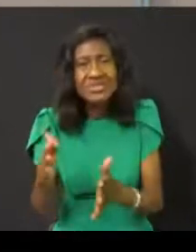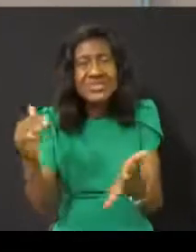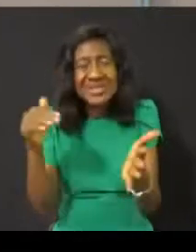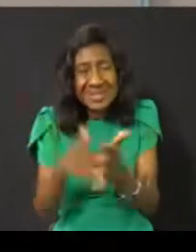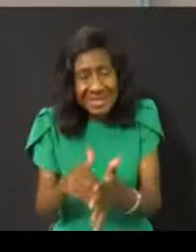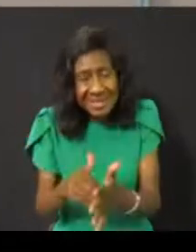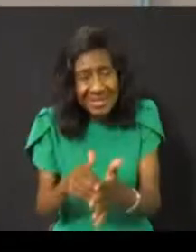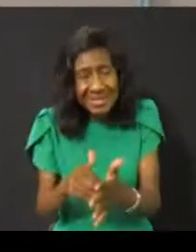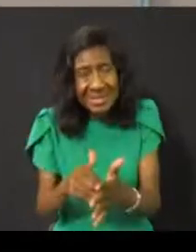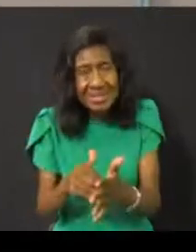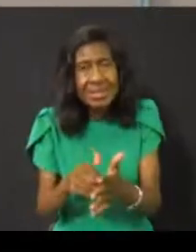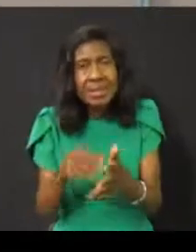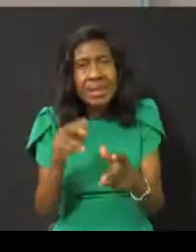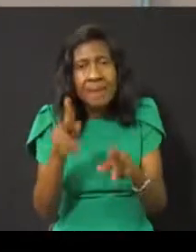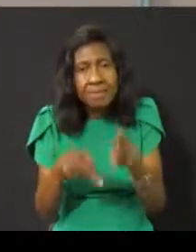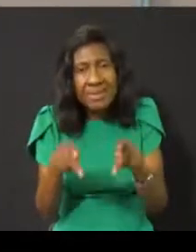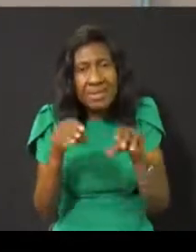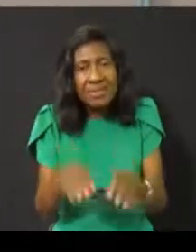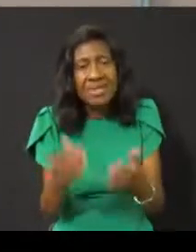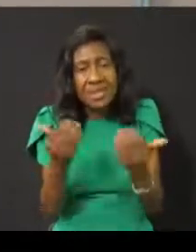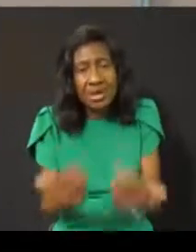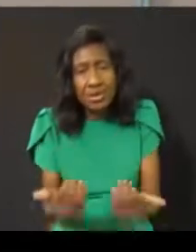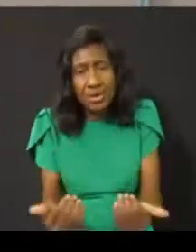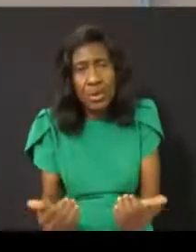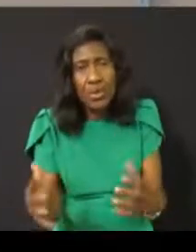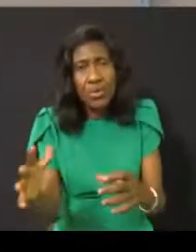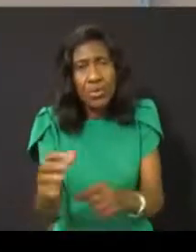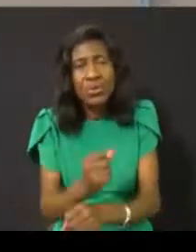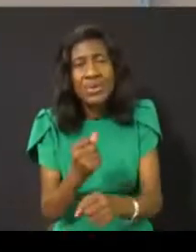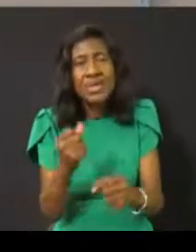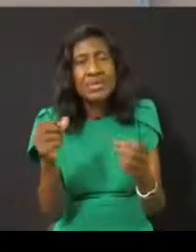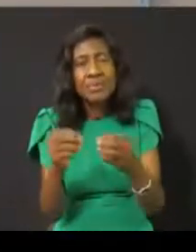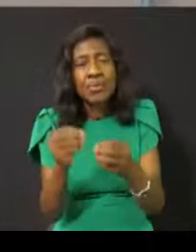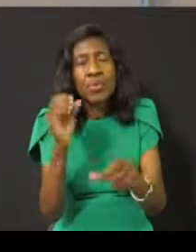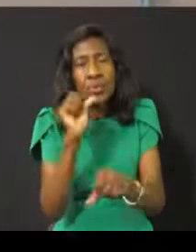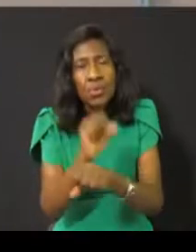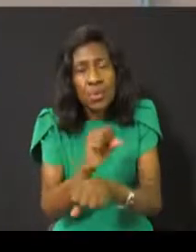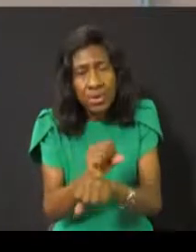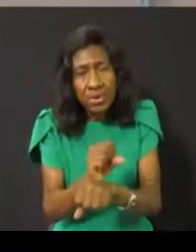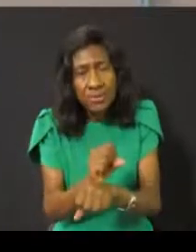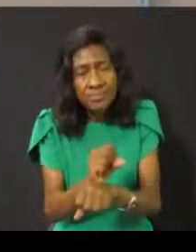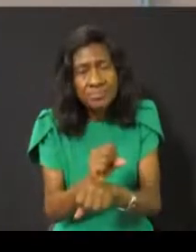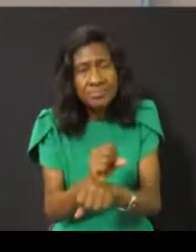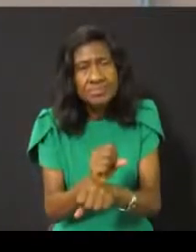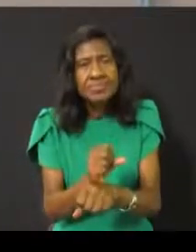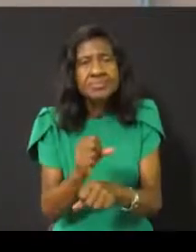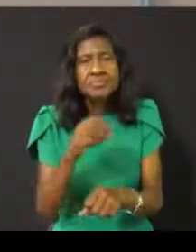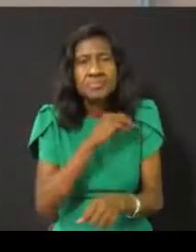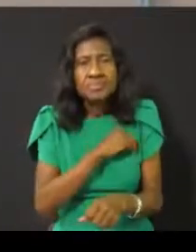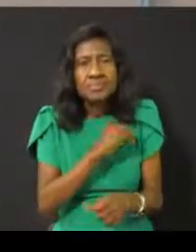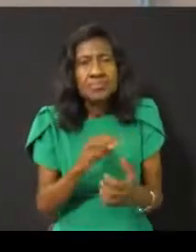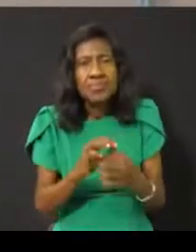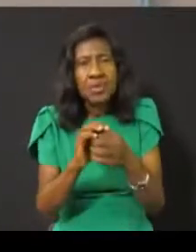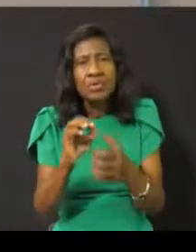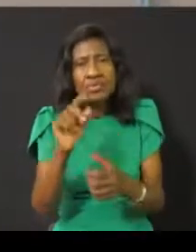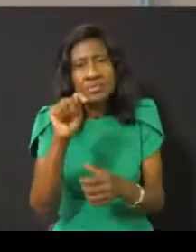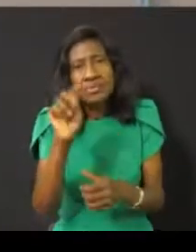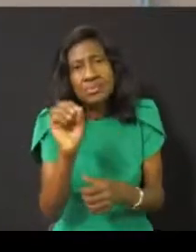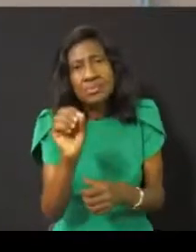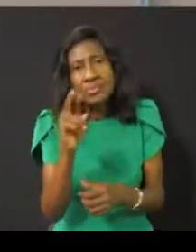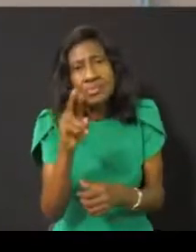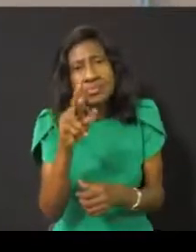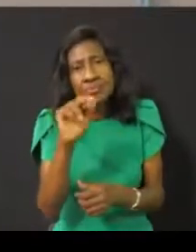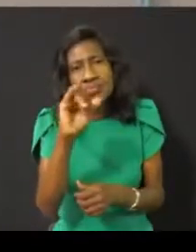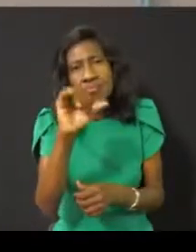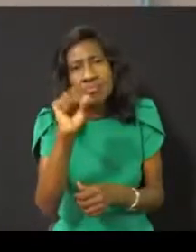priority. As a part of the national training program, the Department of Tourism has hosted several training opportunities to help people upgrade their skills